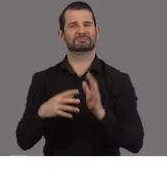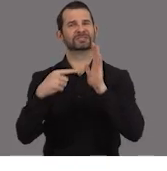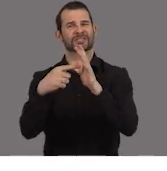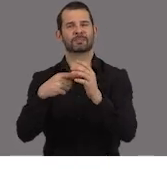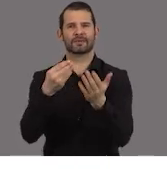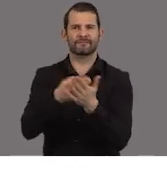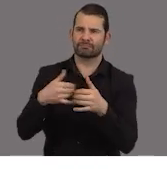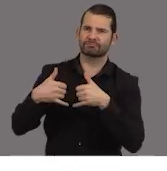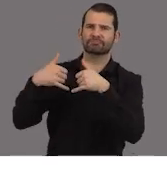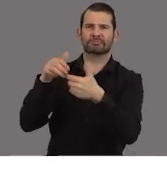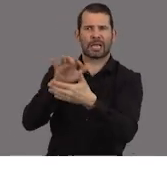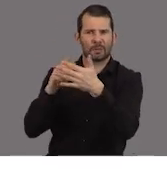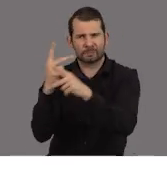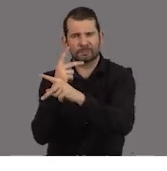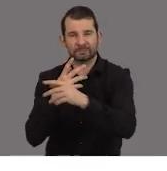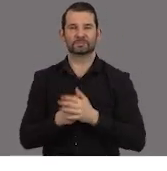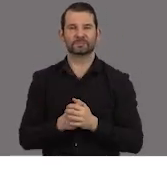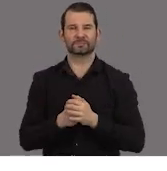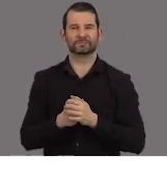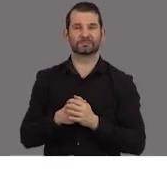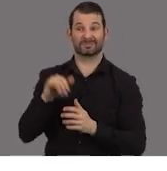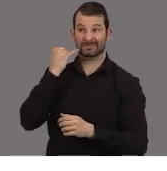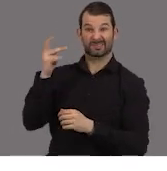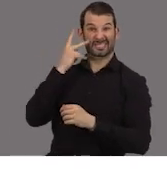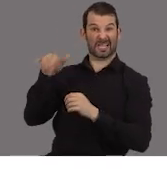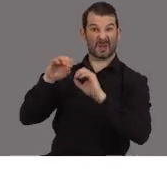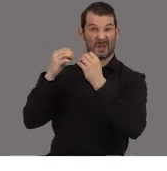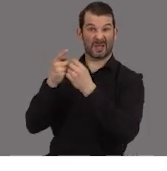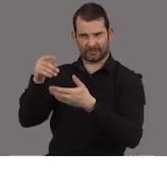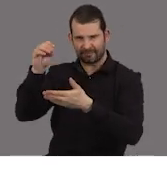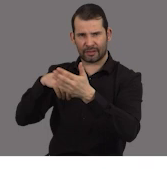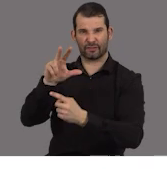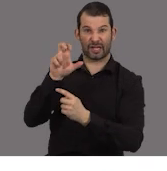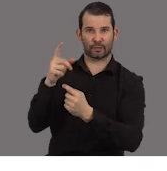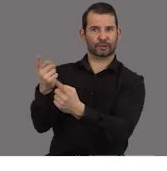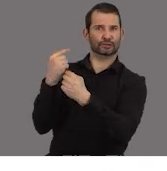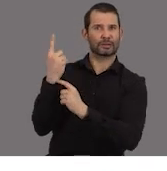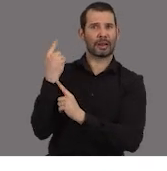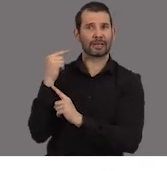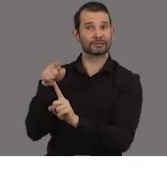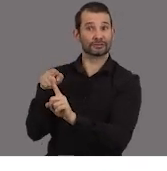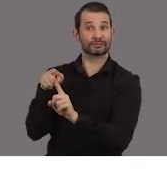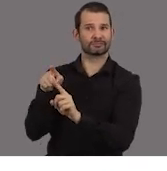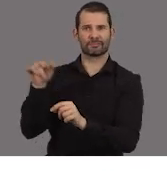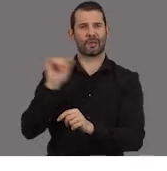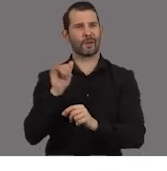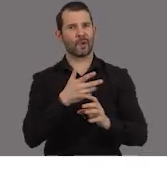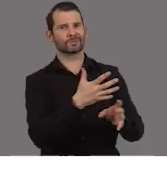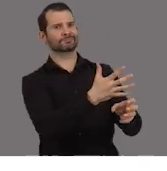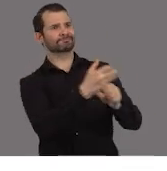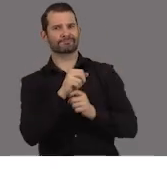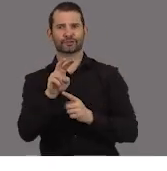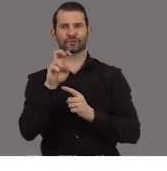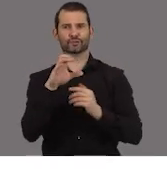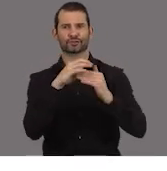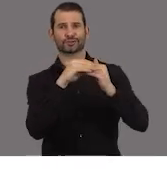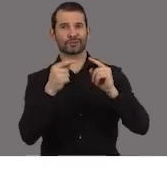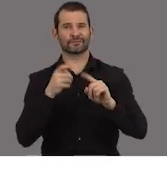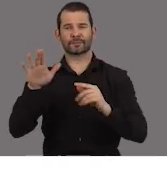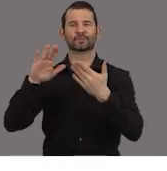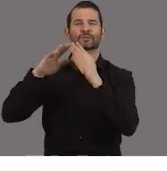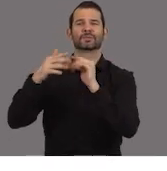Here's an example of a funding calculation. This organization filed 300 returns last year. They also